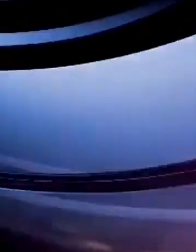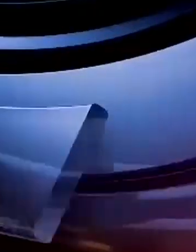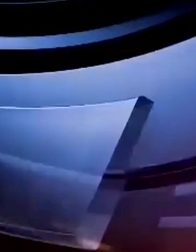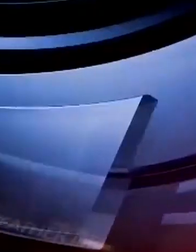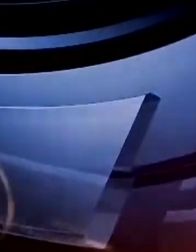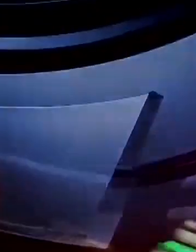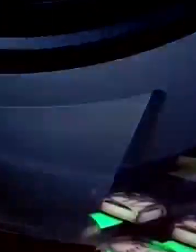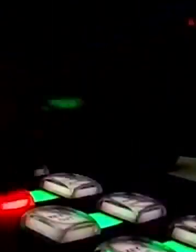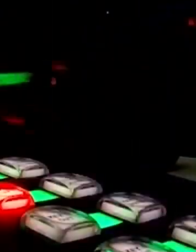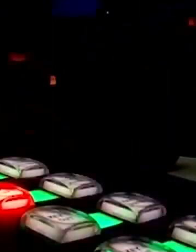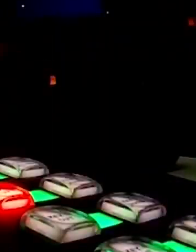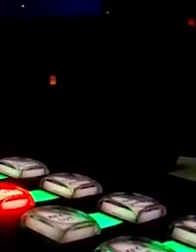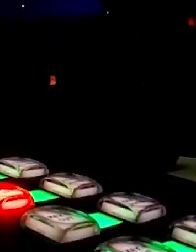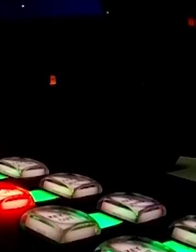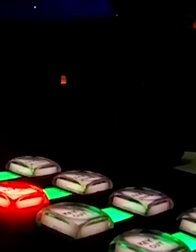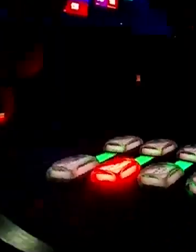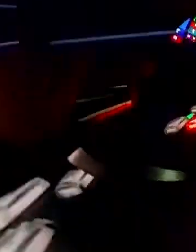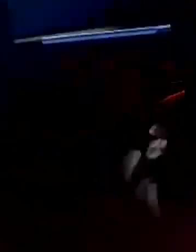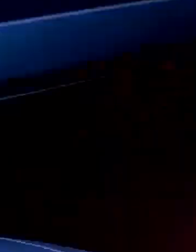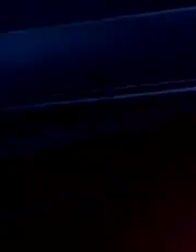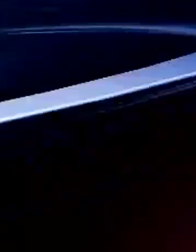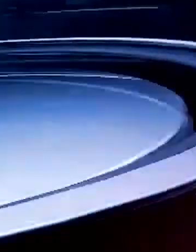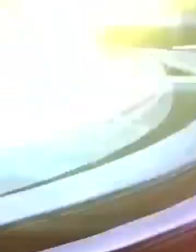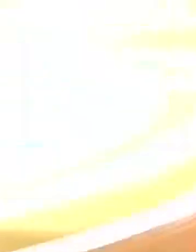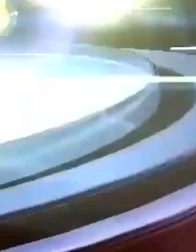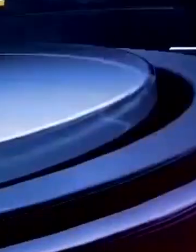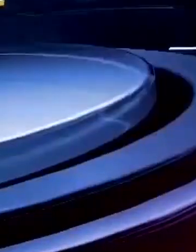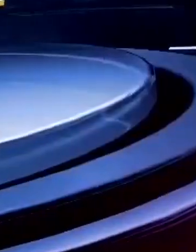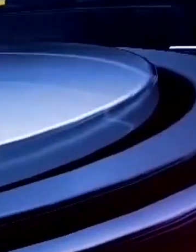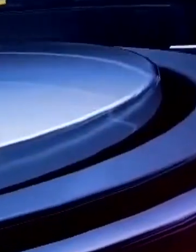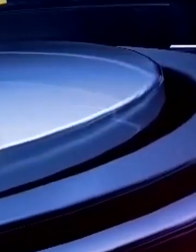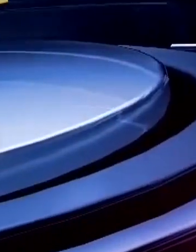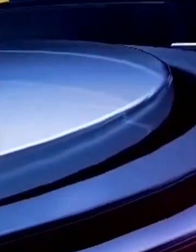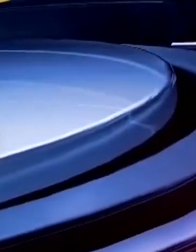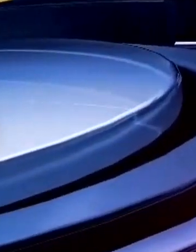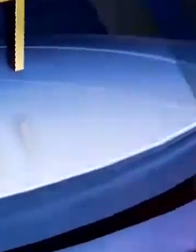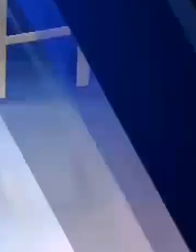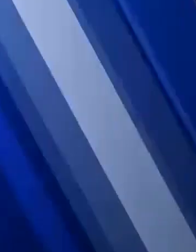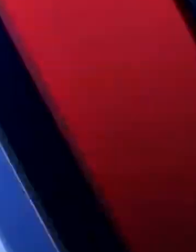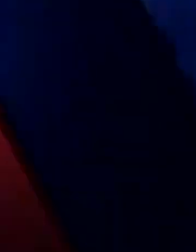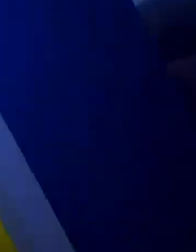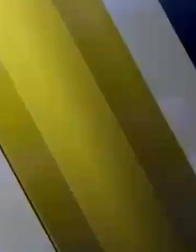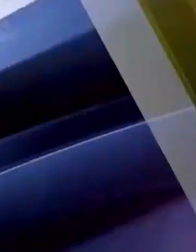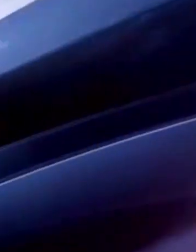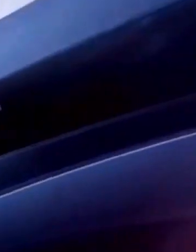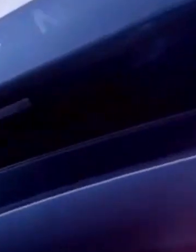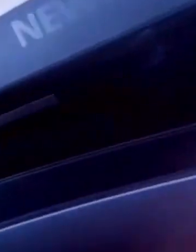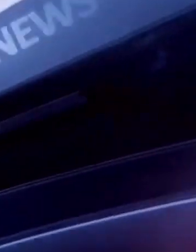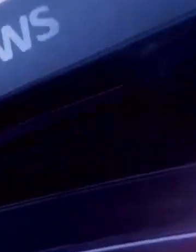Broadcasting from our studios in the Pine St. Michael, this is CBC Newsnight, starting now.